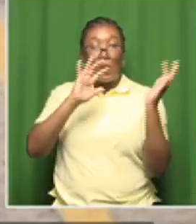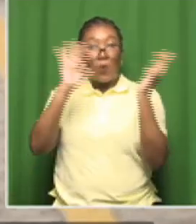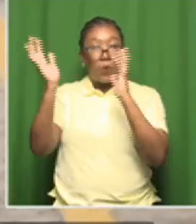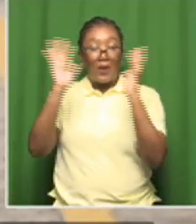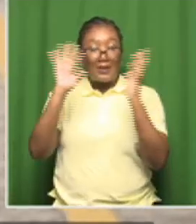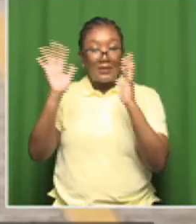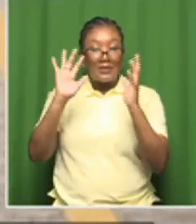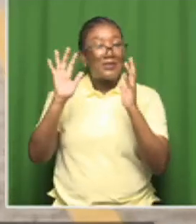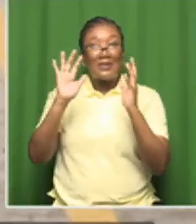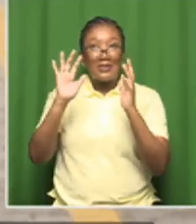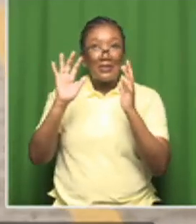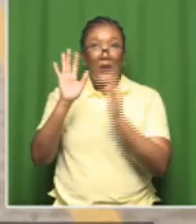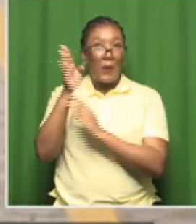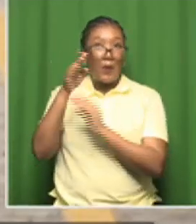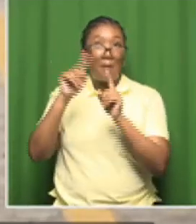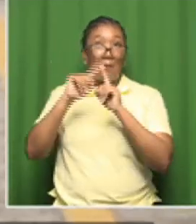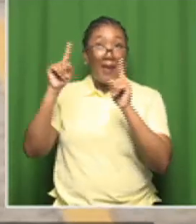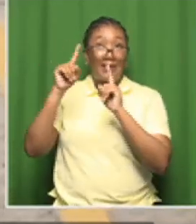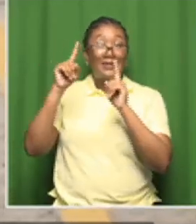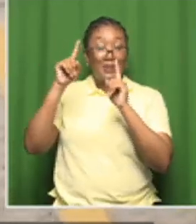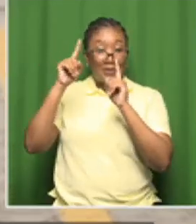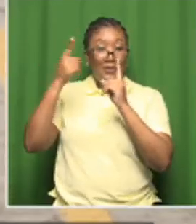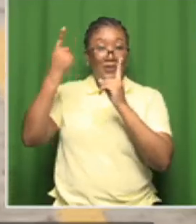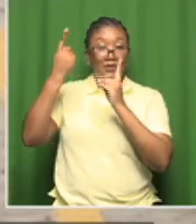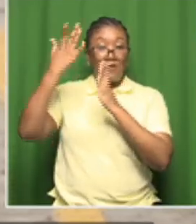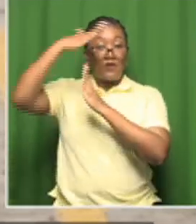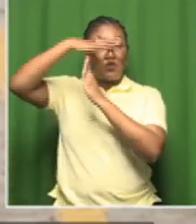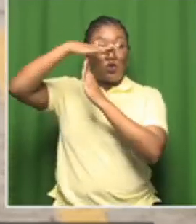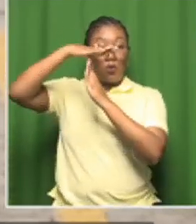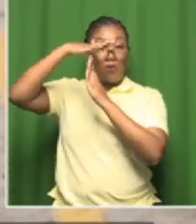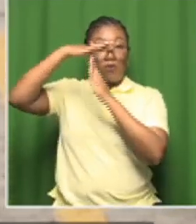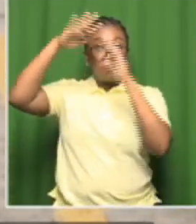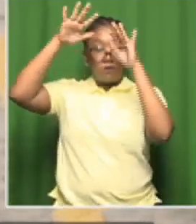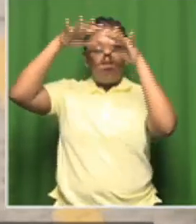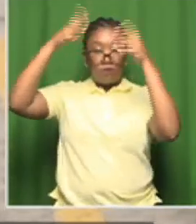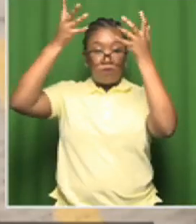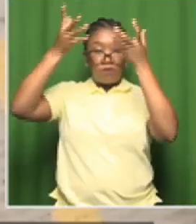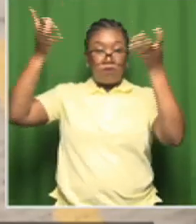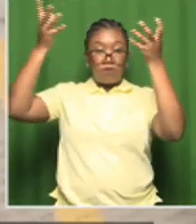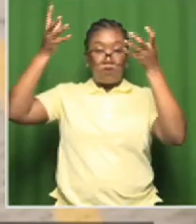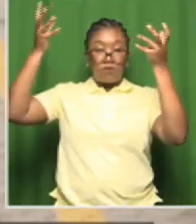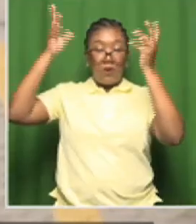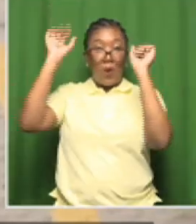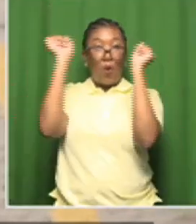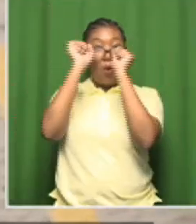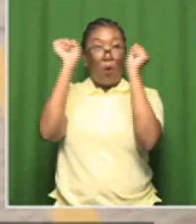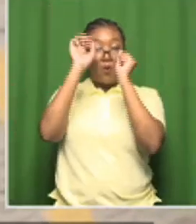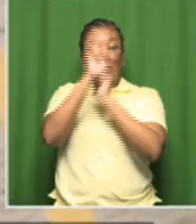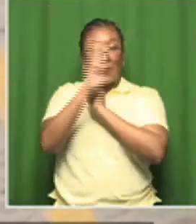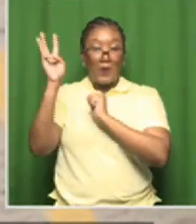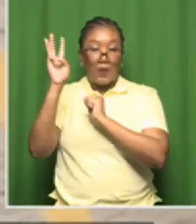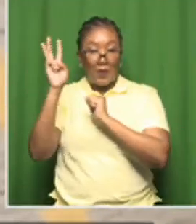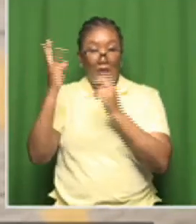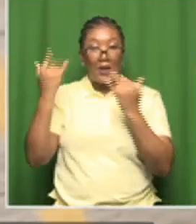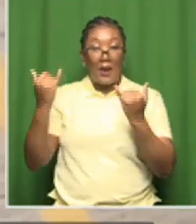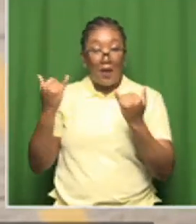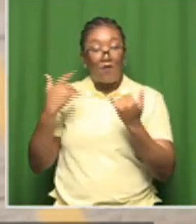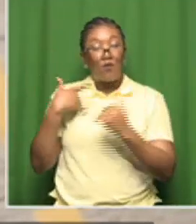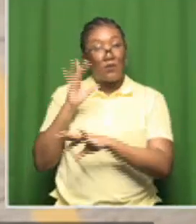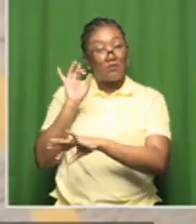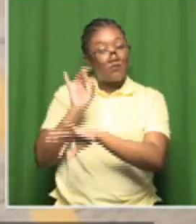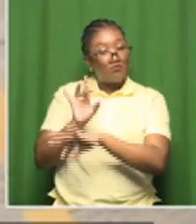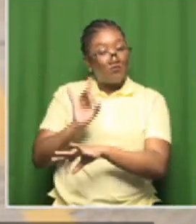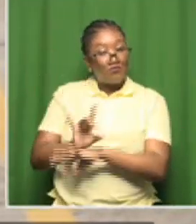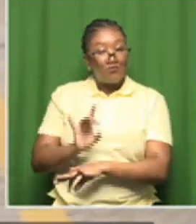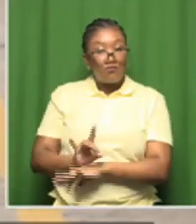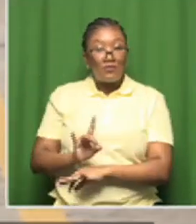very windy at the top. And also quite cold at the top. Yes. So the one thing that we would certainly like to recommend visitors is